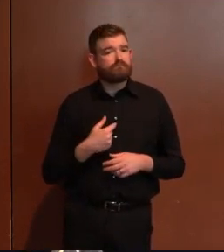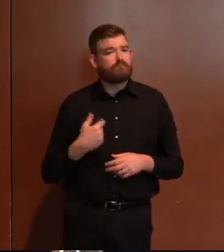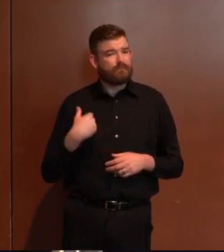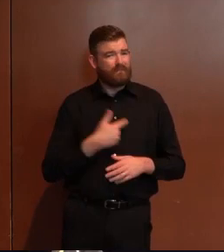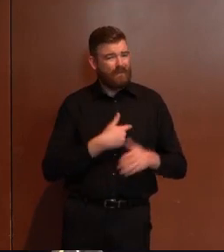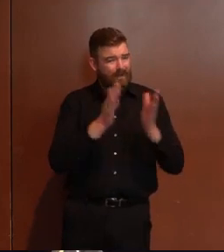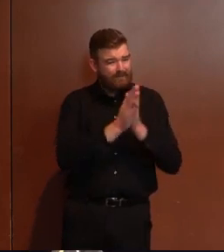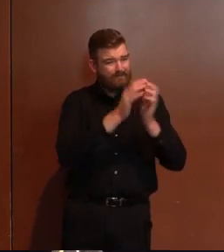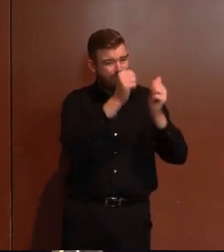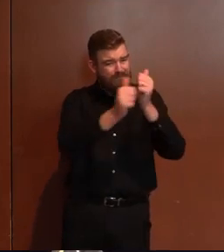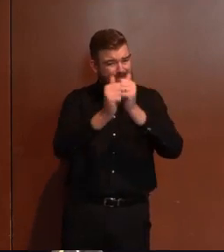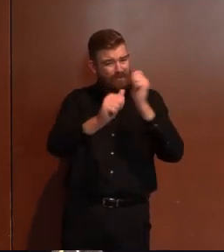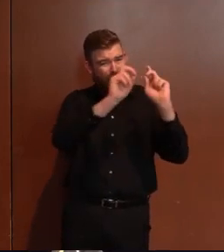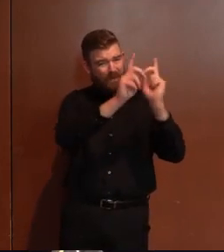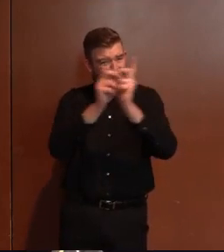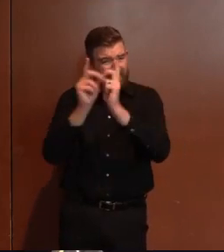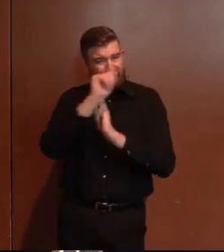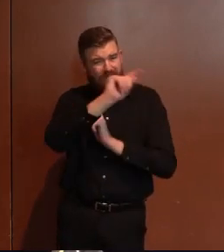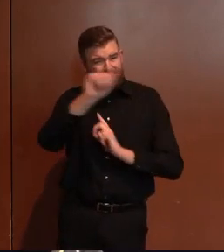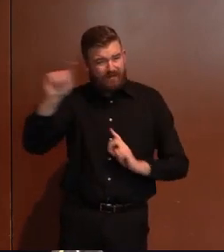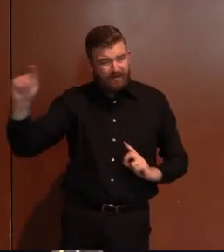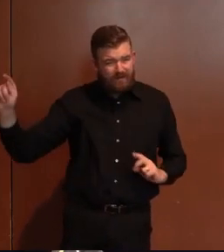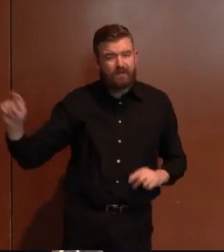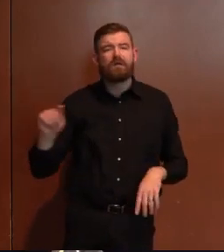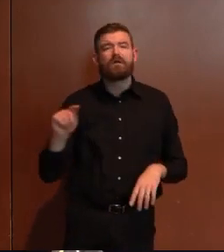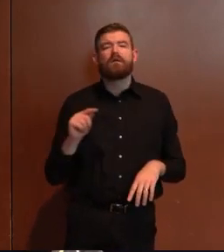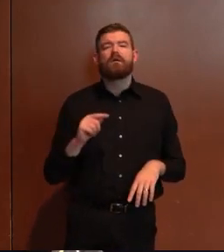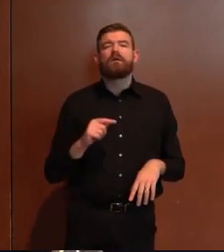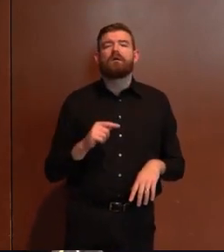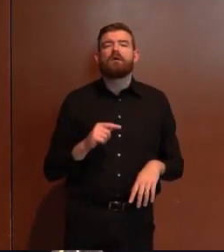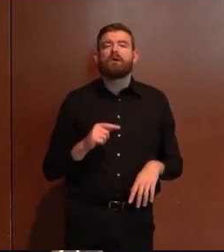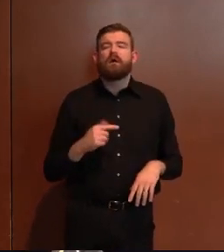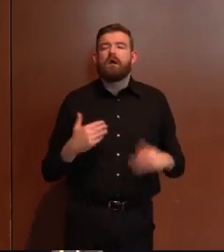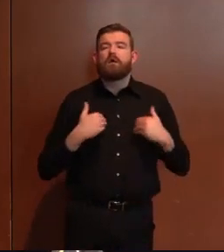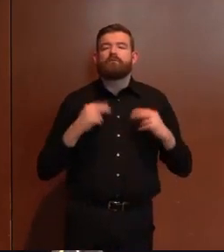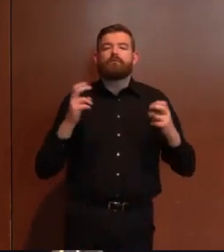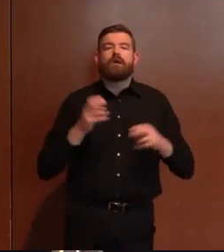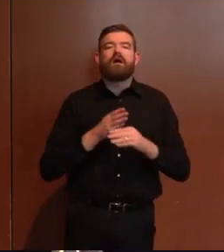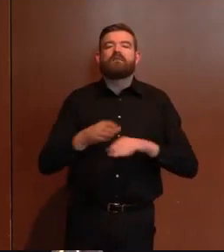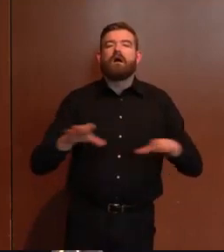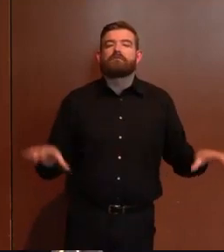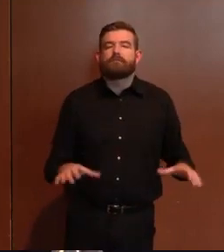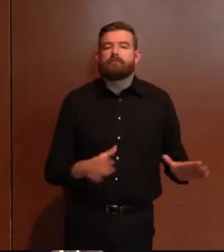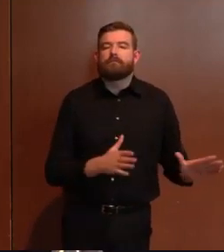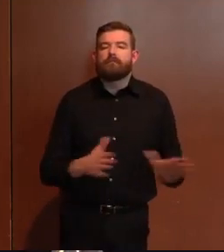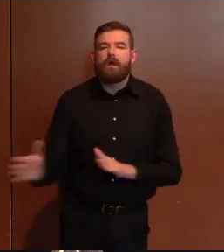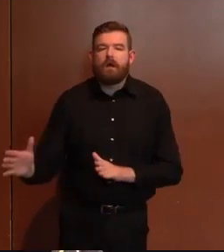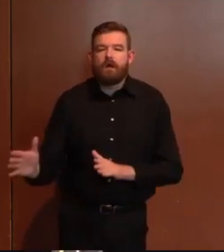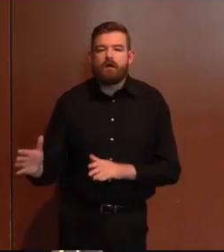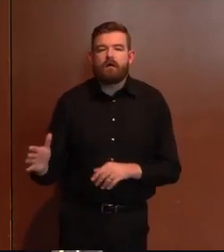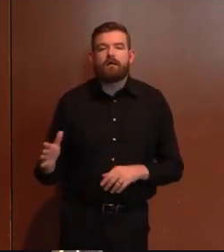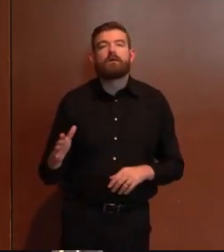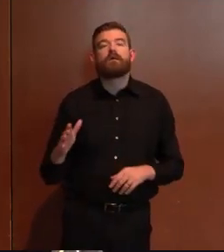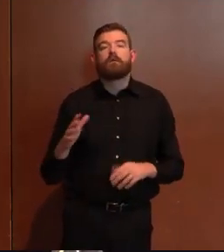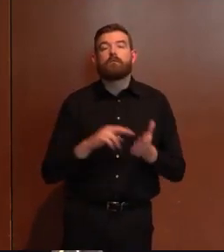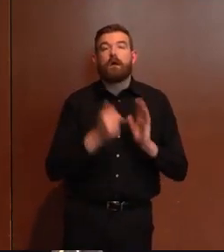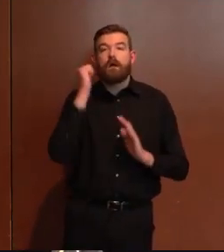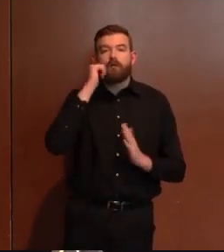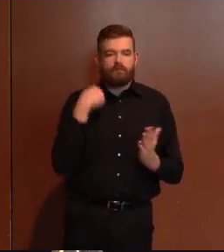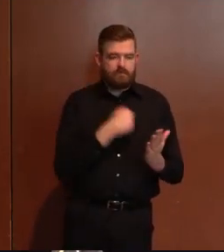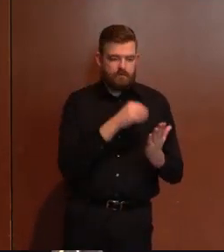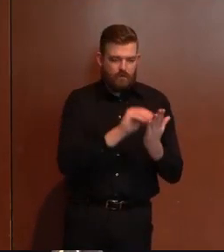after-action plan, to write down every single day what could be better. I have a whole list in front of me. I do,